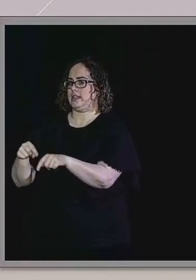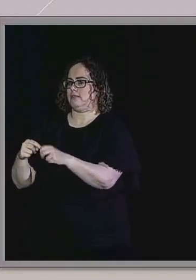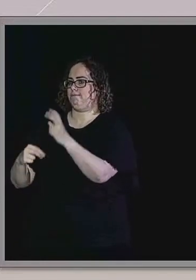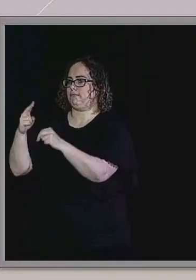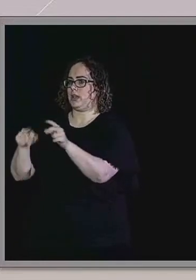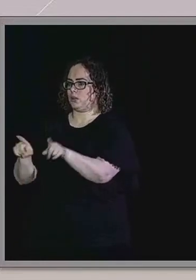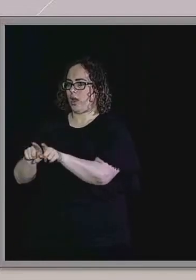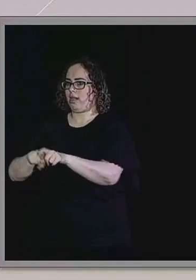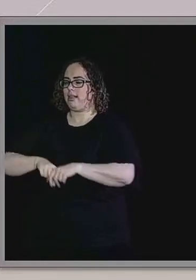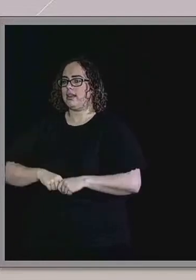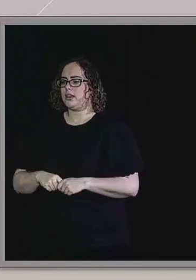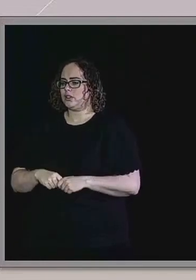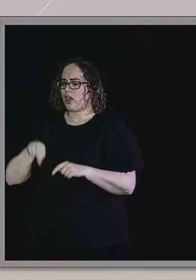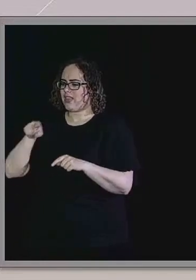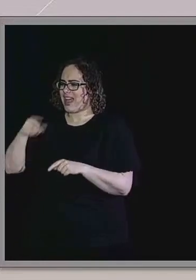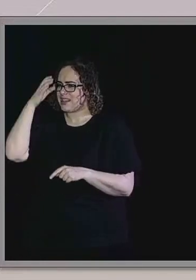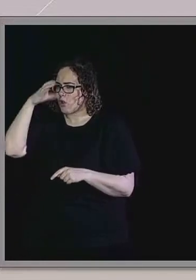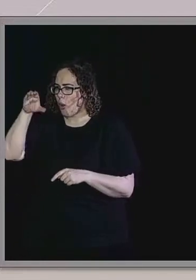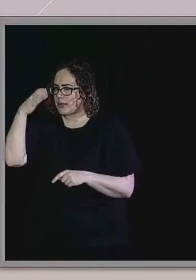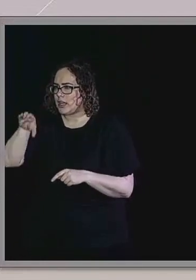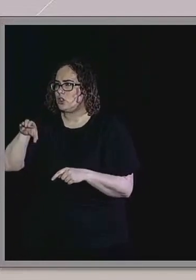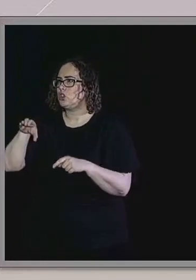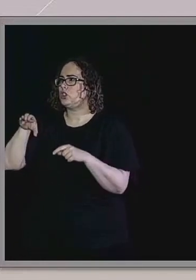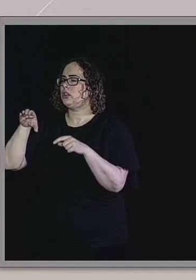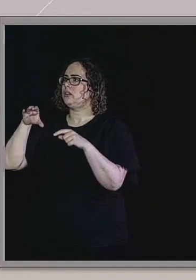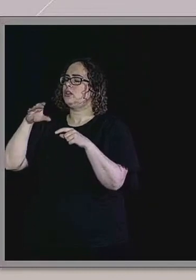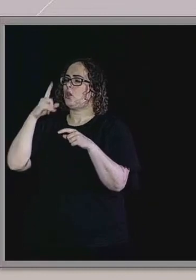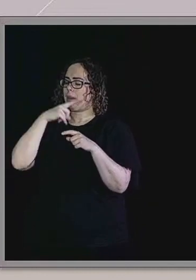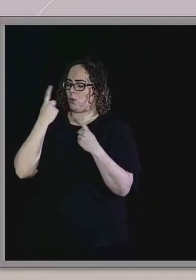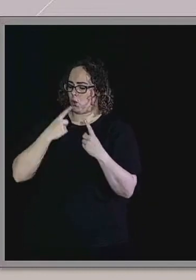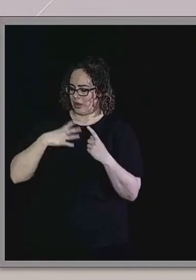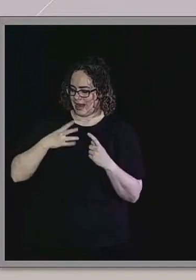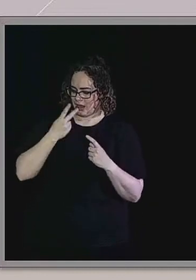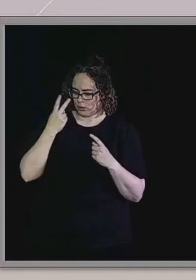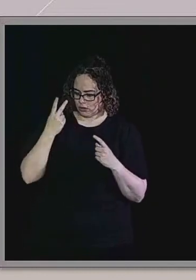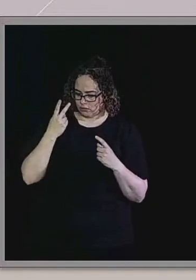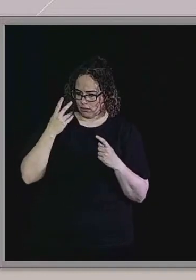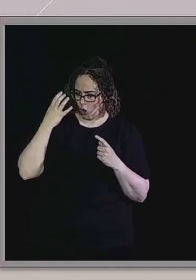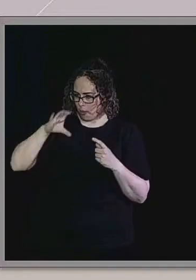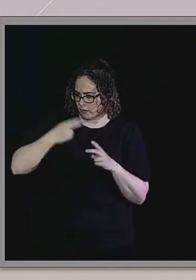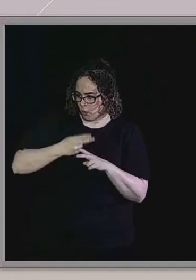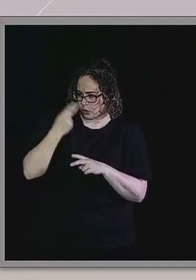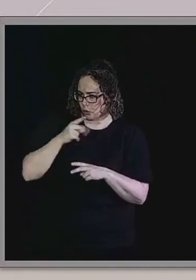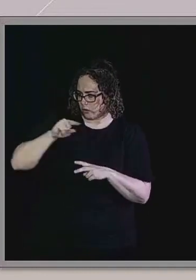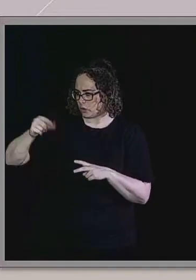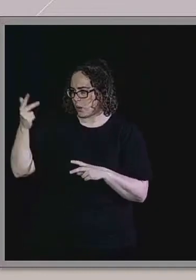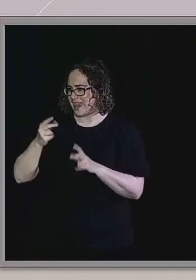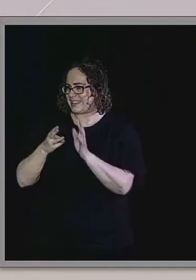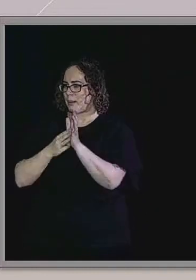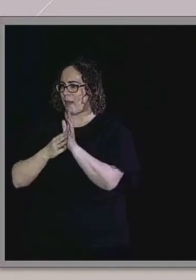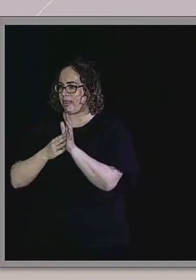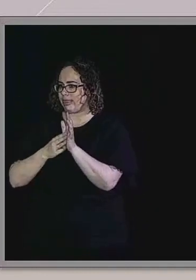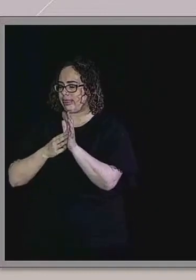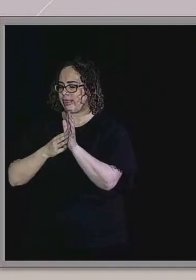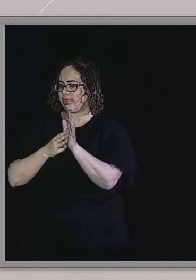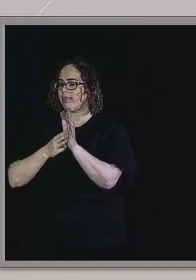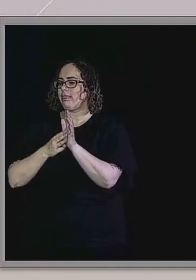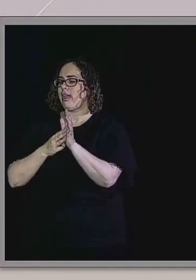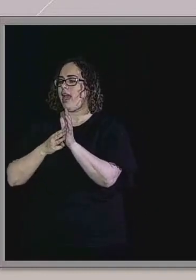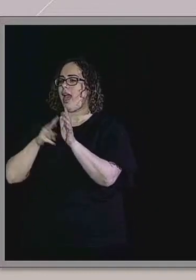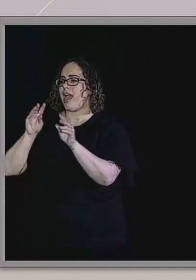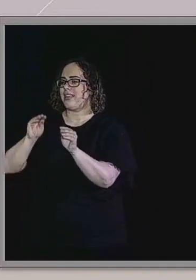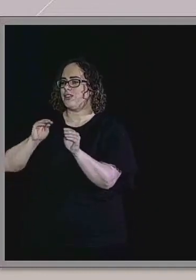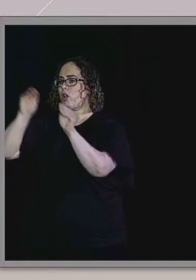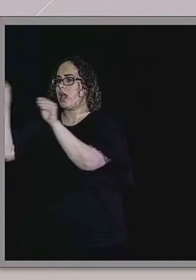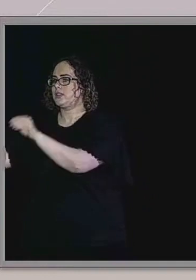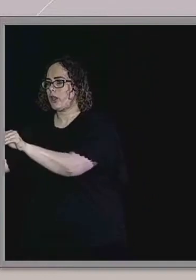We can house them anywhere from 12 to 18 months, and then transfer them into more permanent housing either in Roban, Wickham, or Karratha. But it's to assist them as